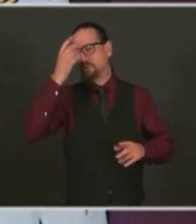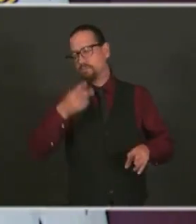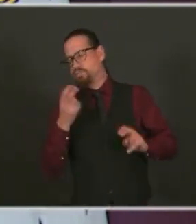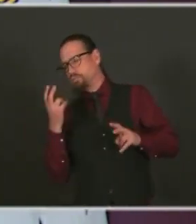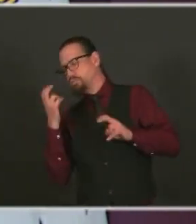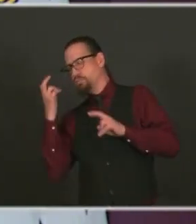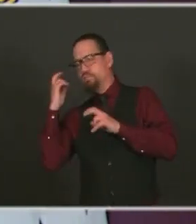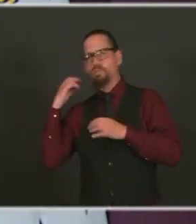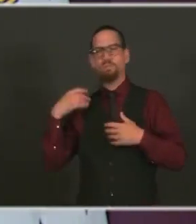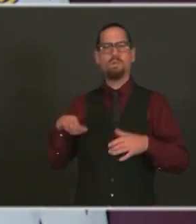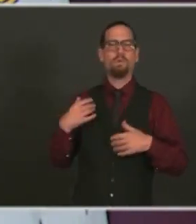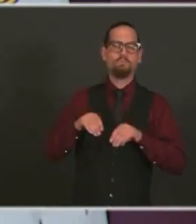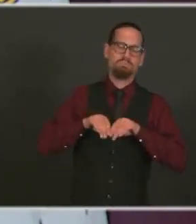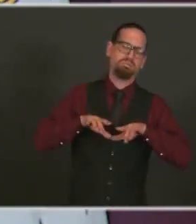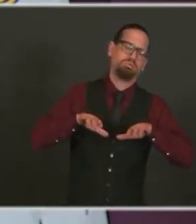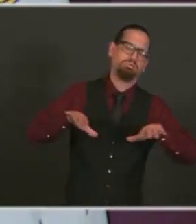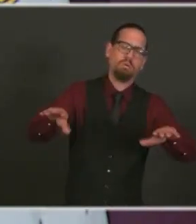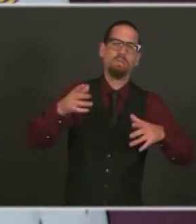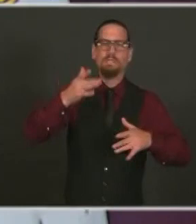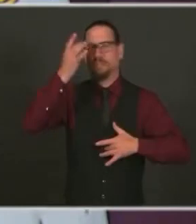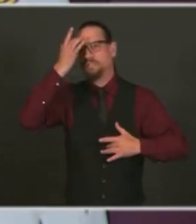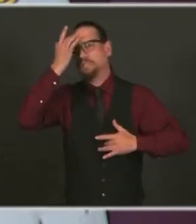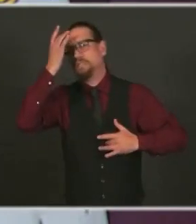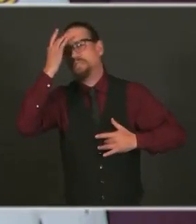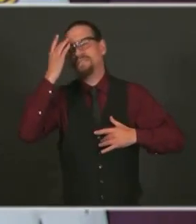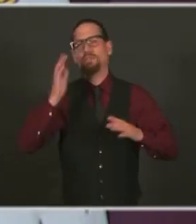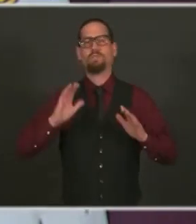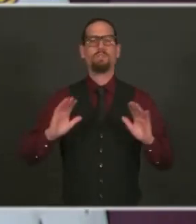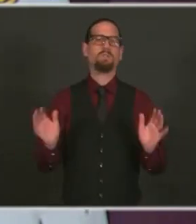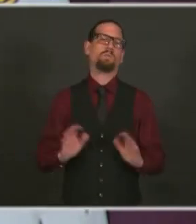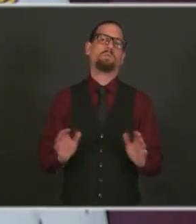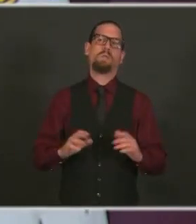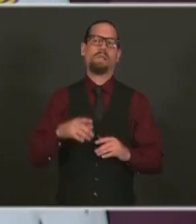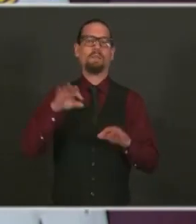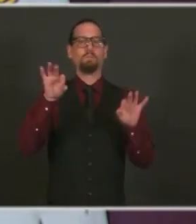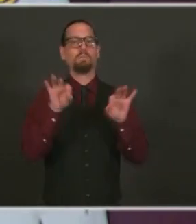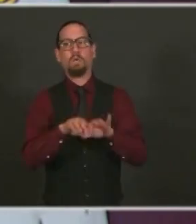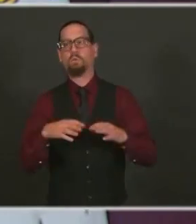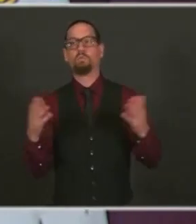now to make some changes in our personal lives.